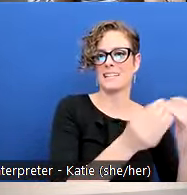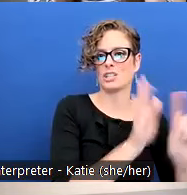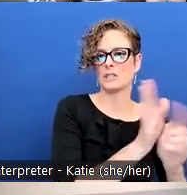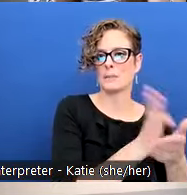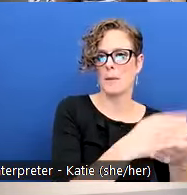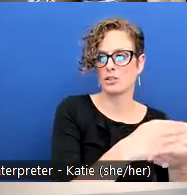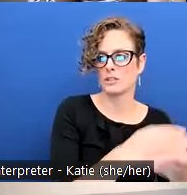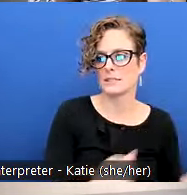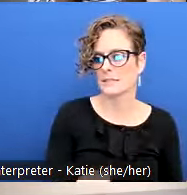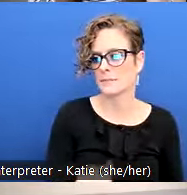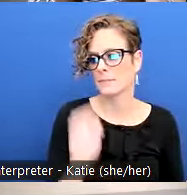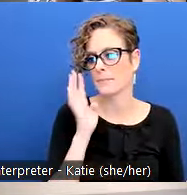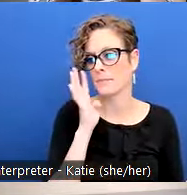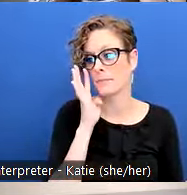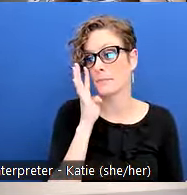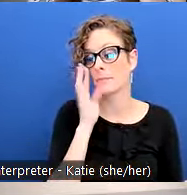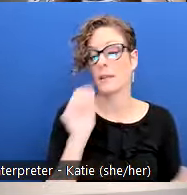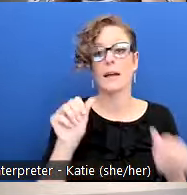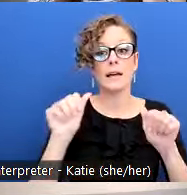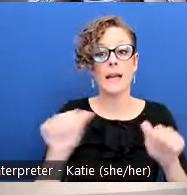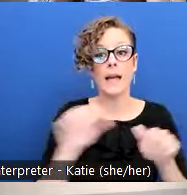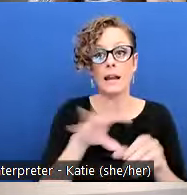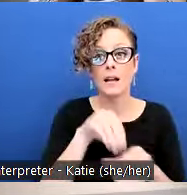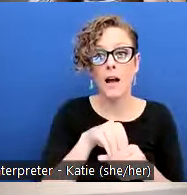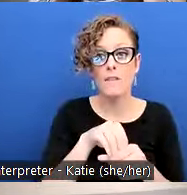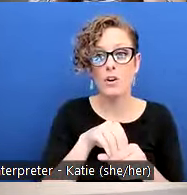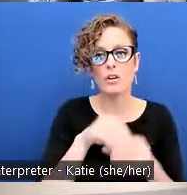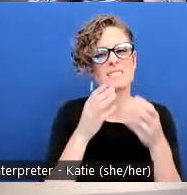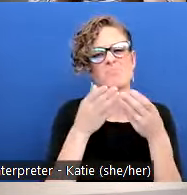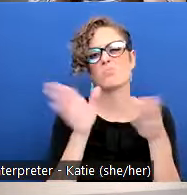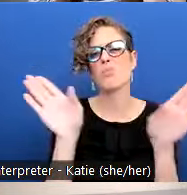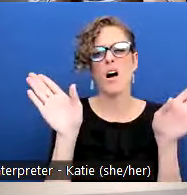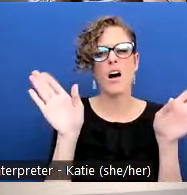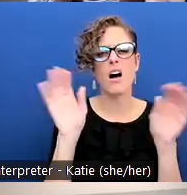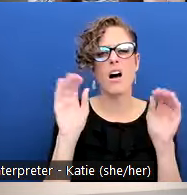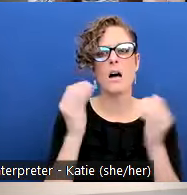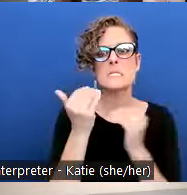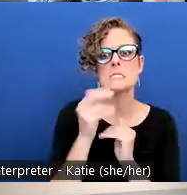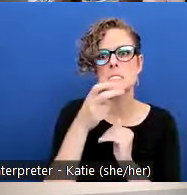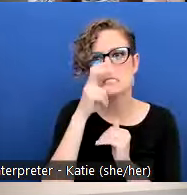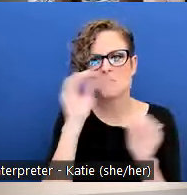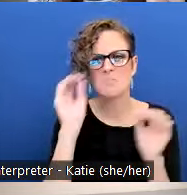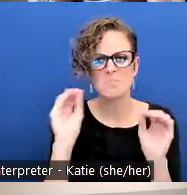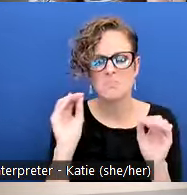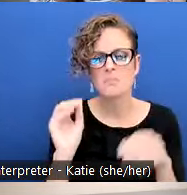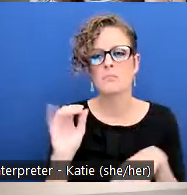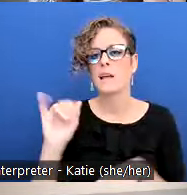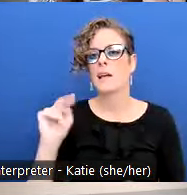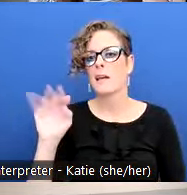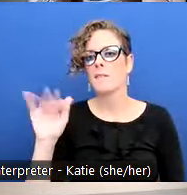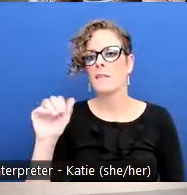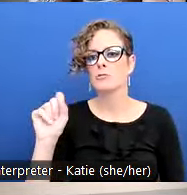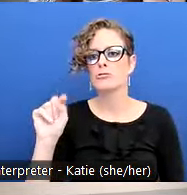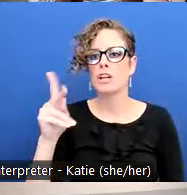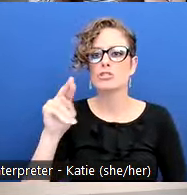What it can cover is pretty broad. It can fund infrastructure and capacity building purposes.